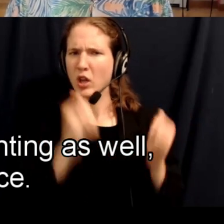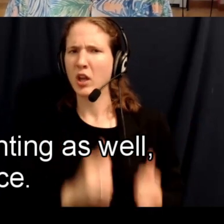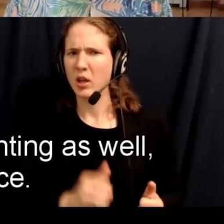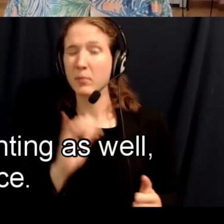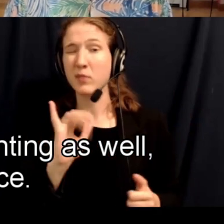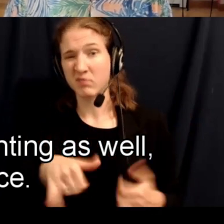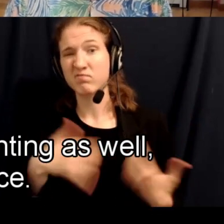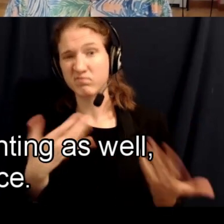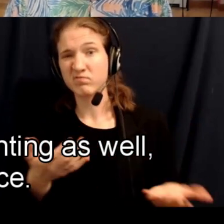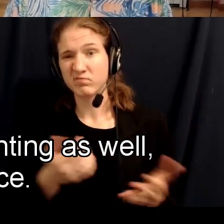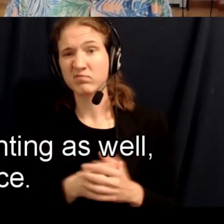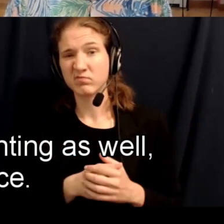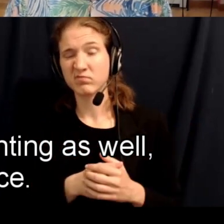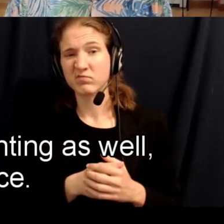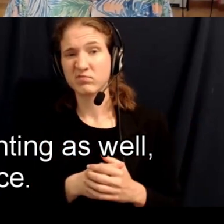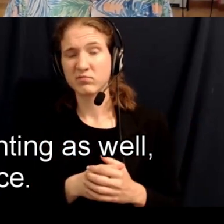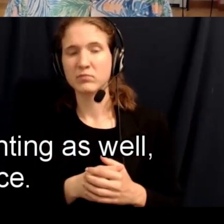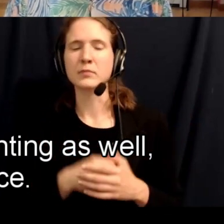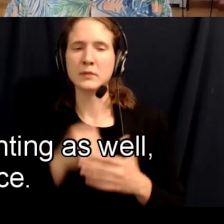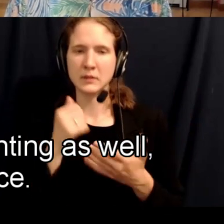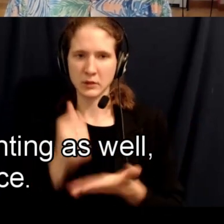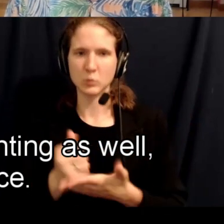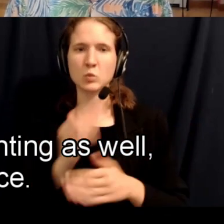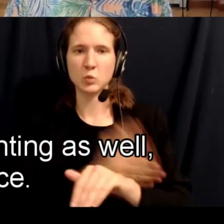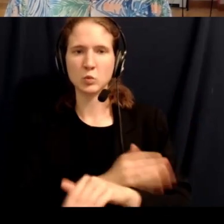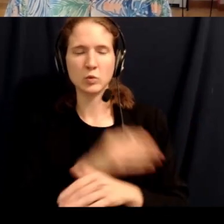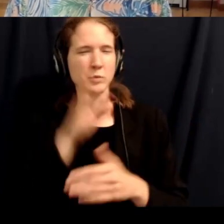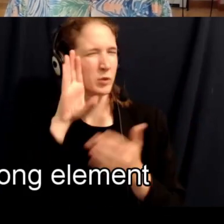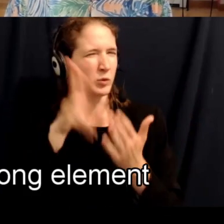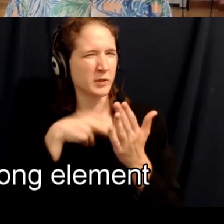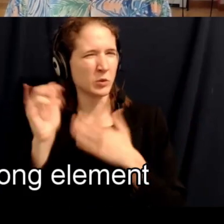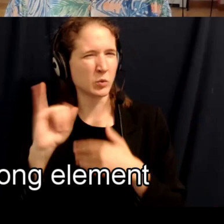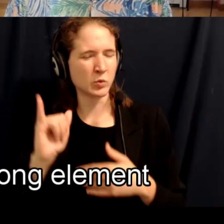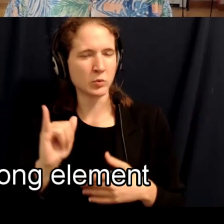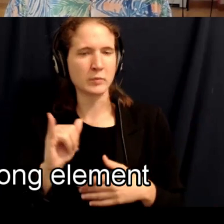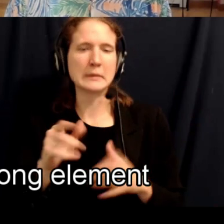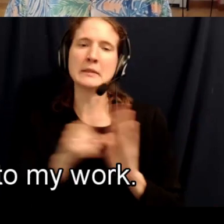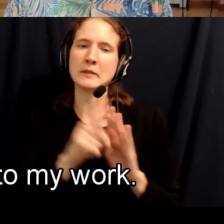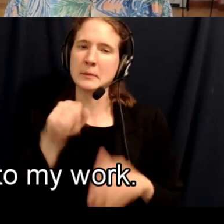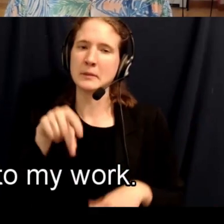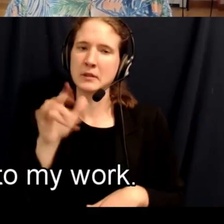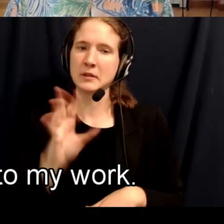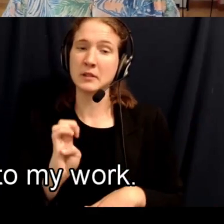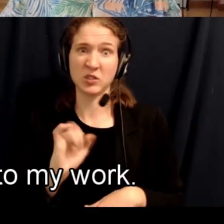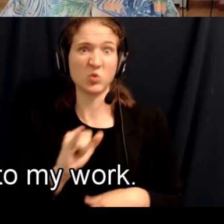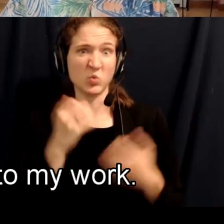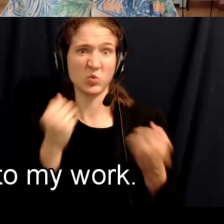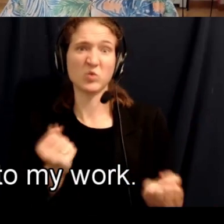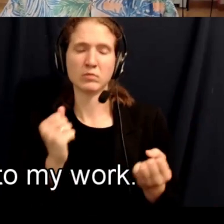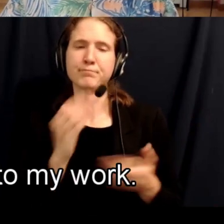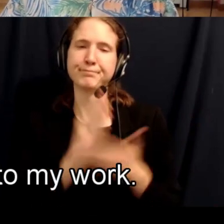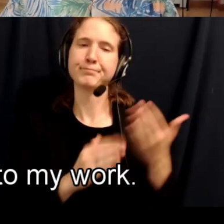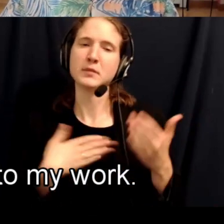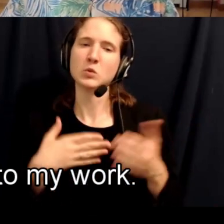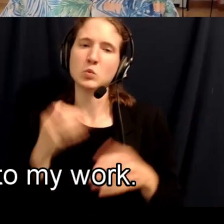enhances the painting as well, the Yeah. negative space, because that's another strong element of, what I like to